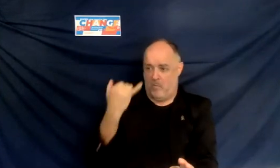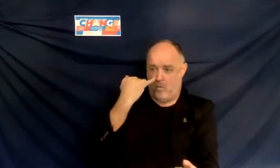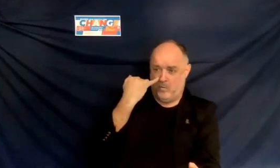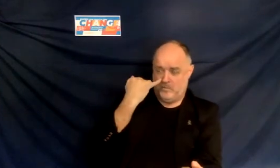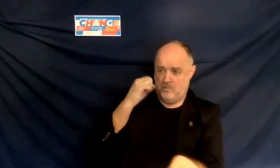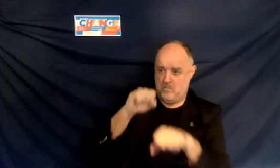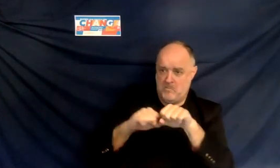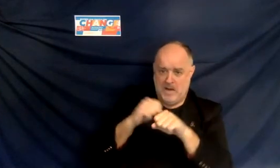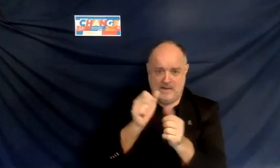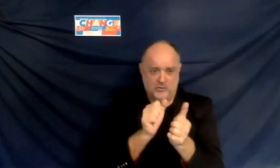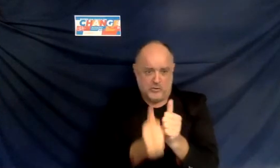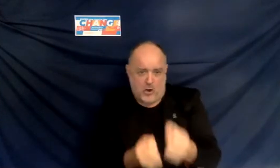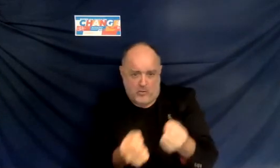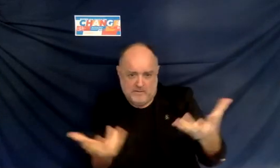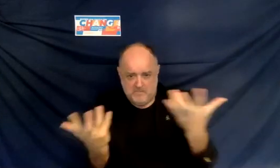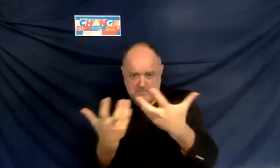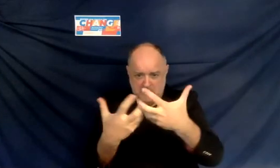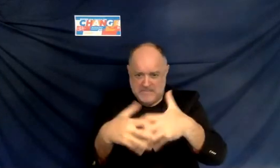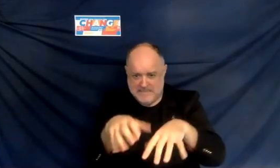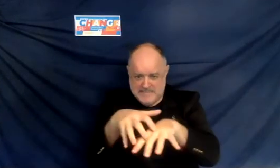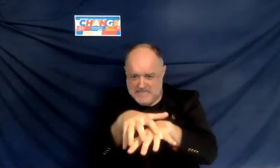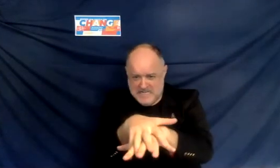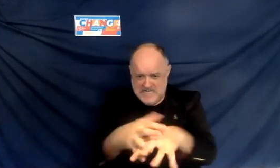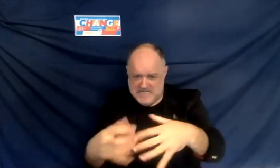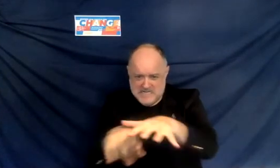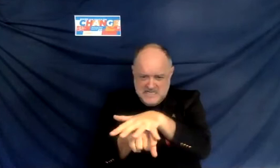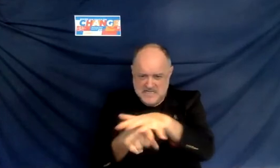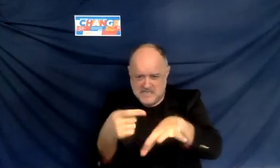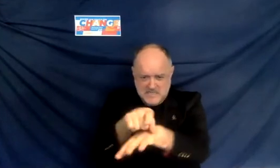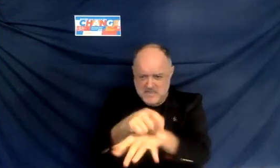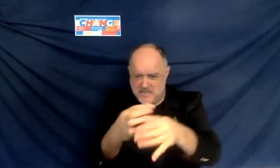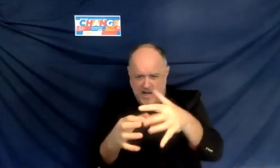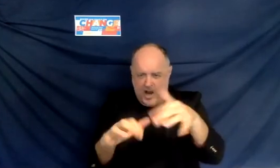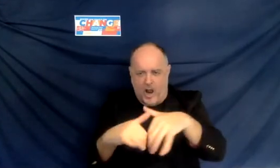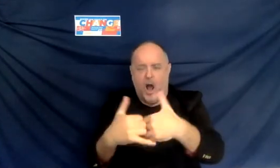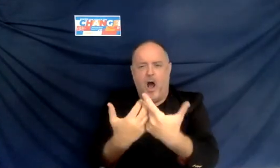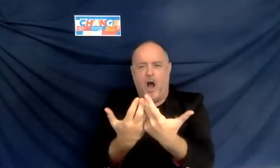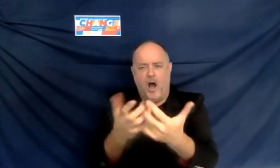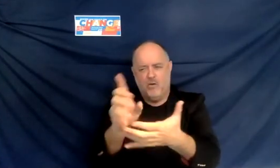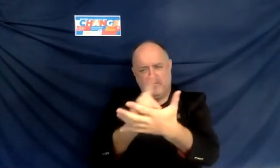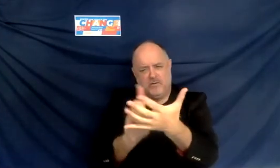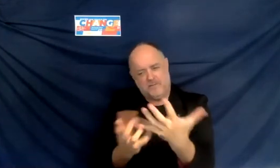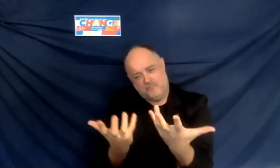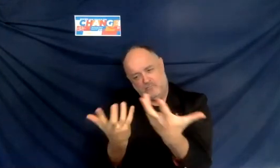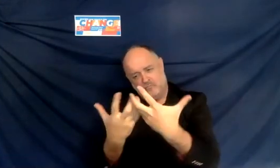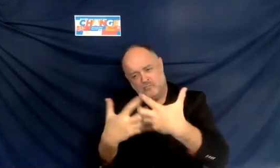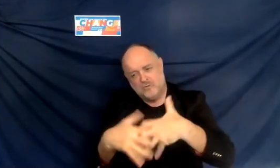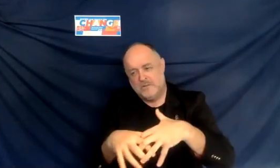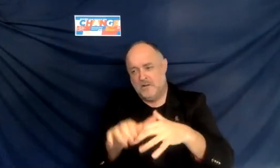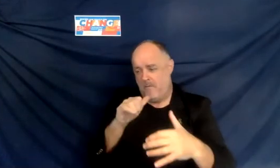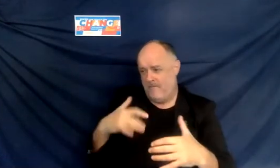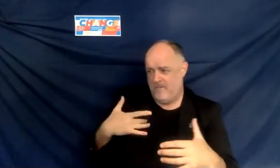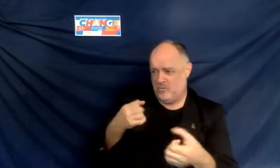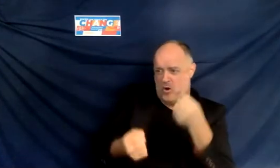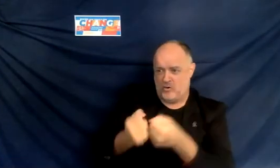cars in a space, that we are not, the way it's designed doesn't allow or make cars feel like they